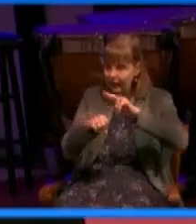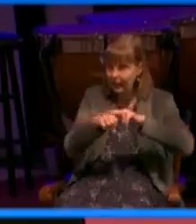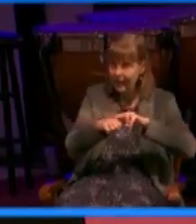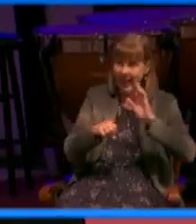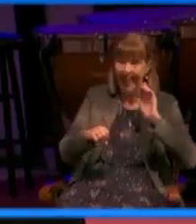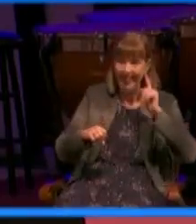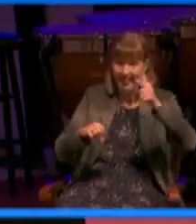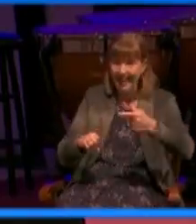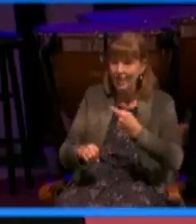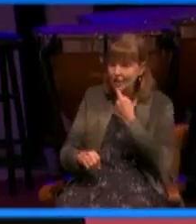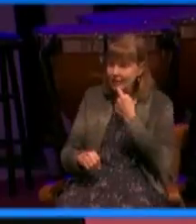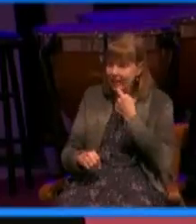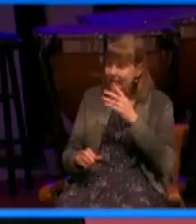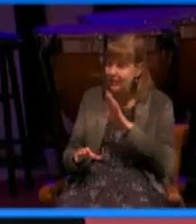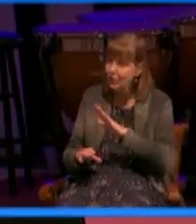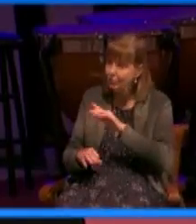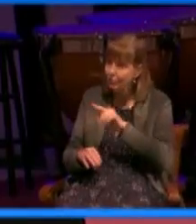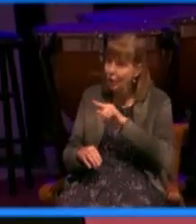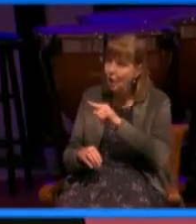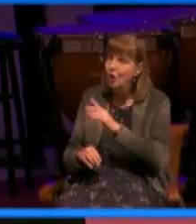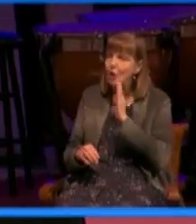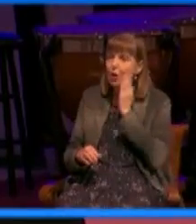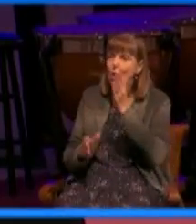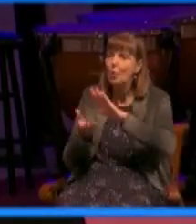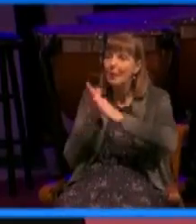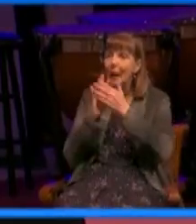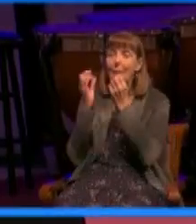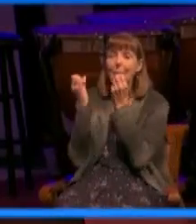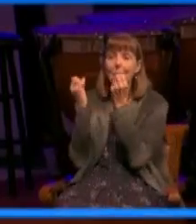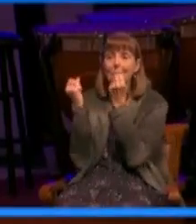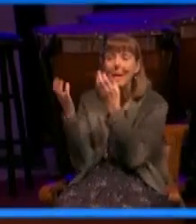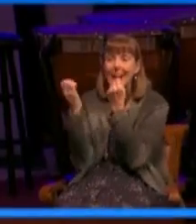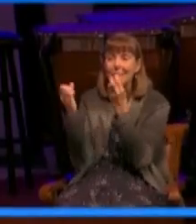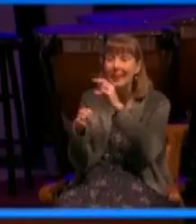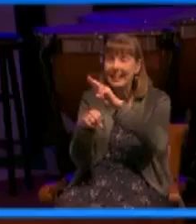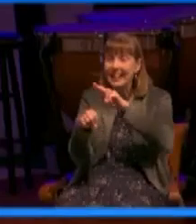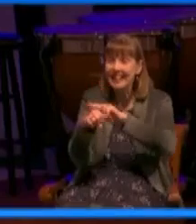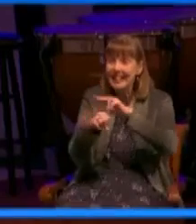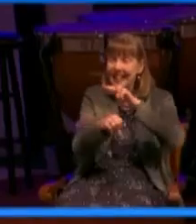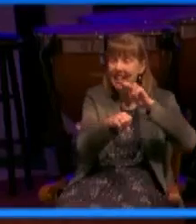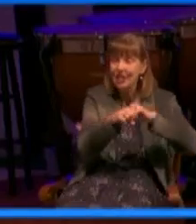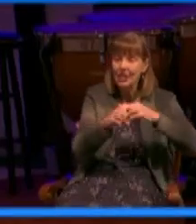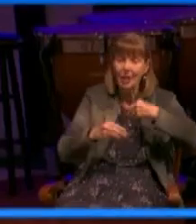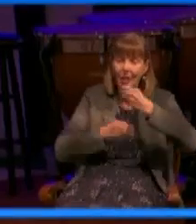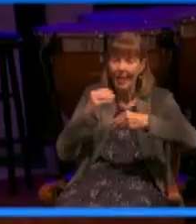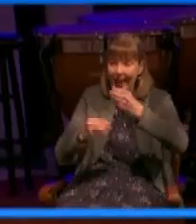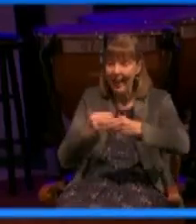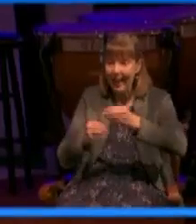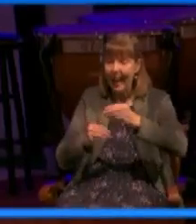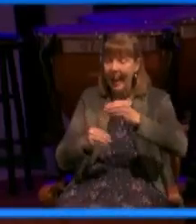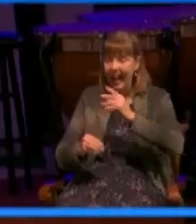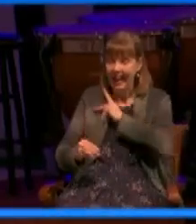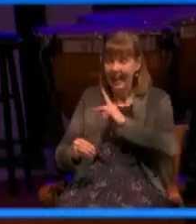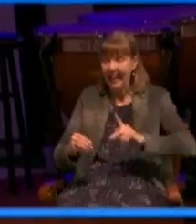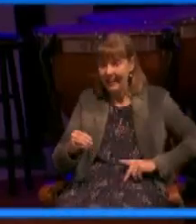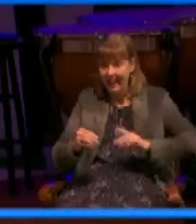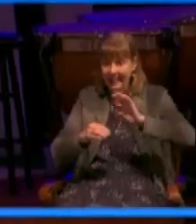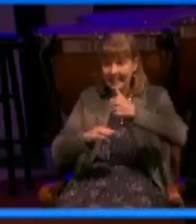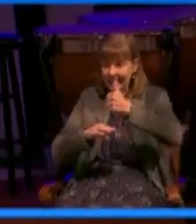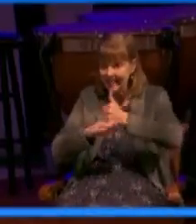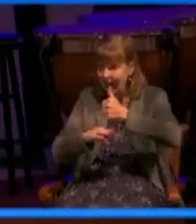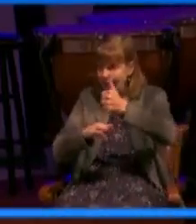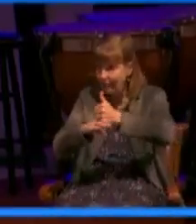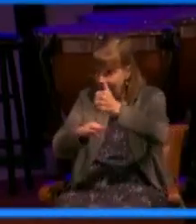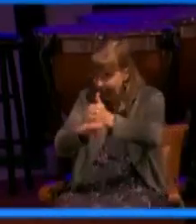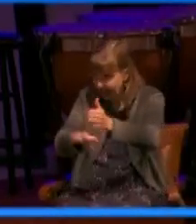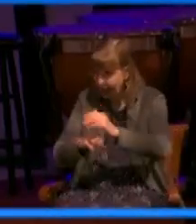you're going to be a multitude of nations, and from you, kings will come. You will be so big, and society will